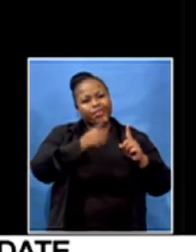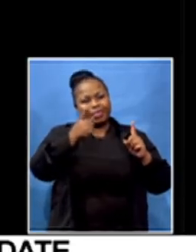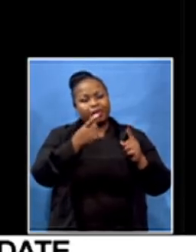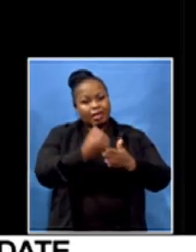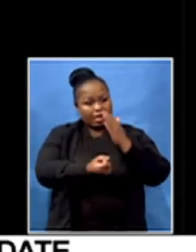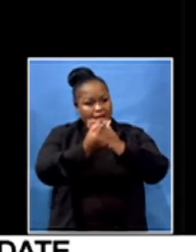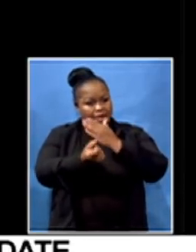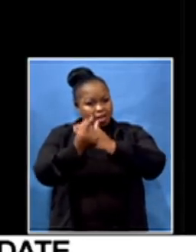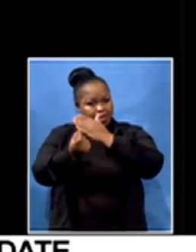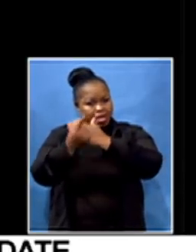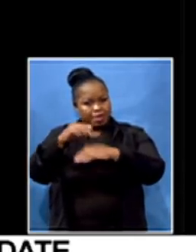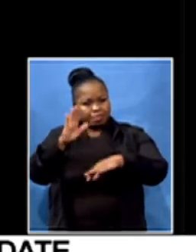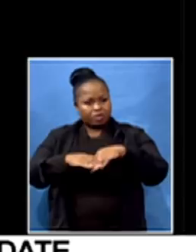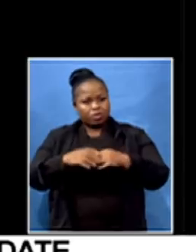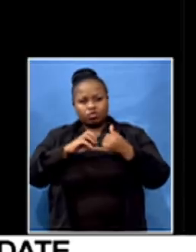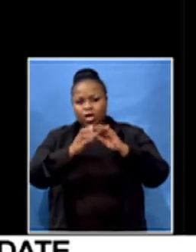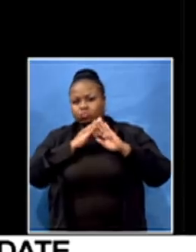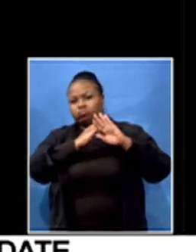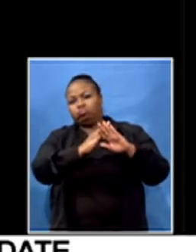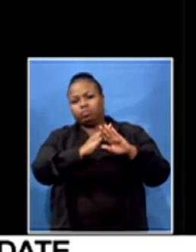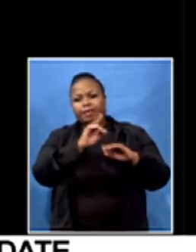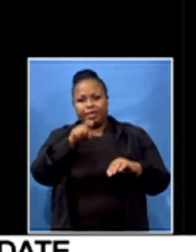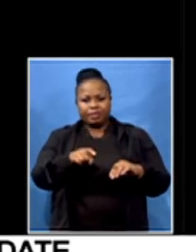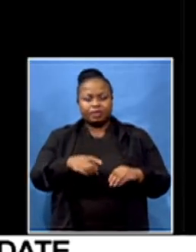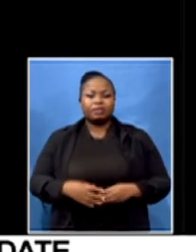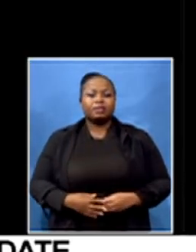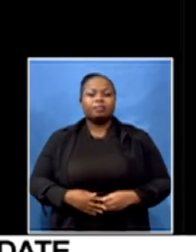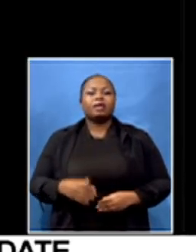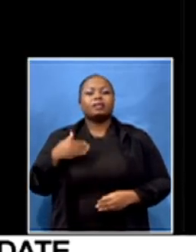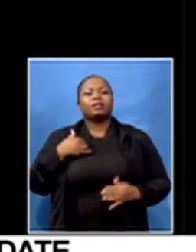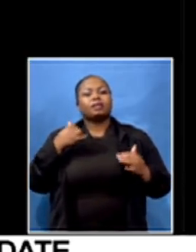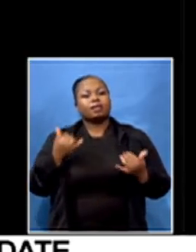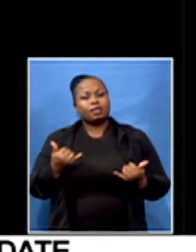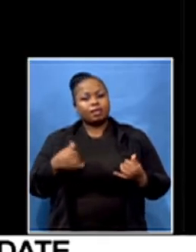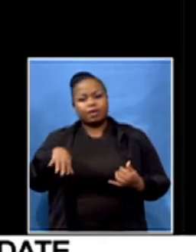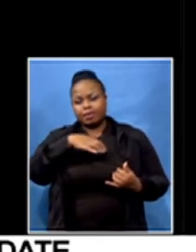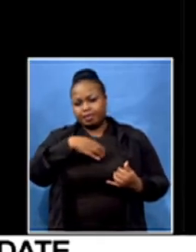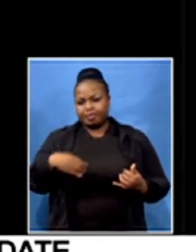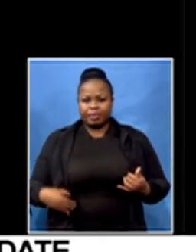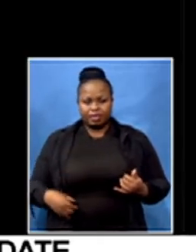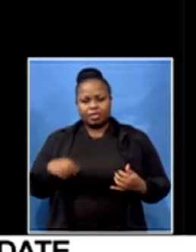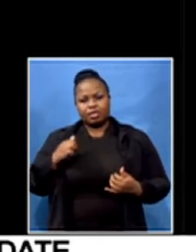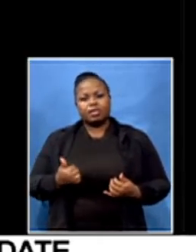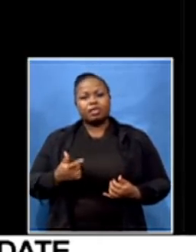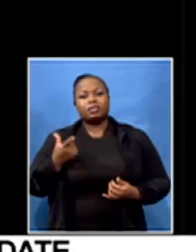consequences that we must always avoid. And as a result of that, the president had then gone out